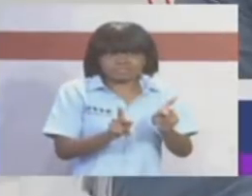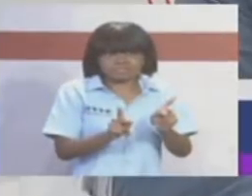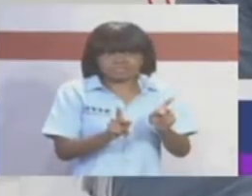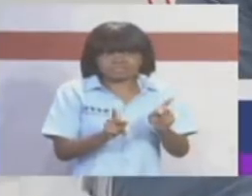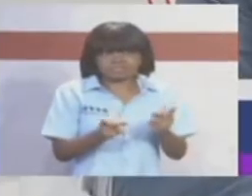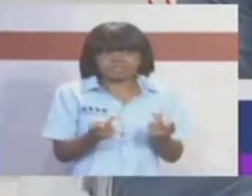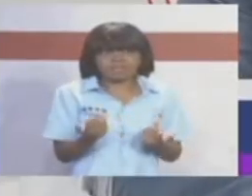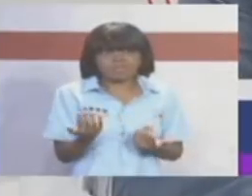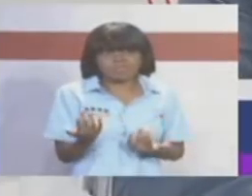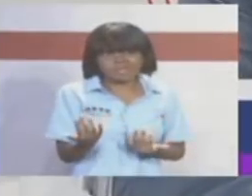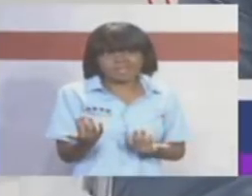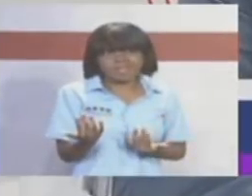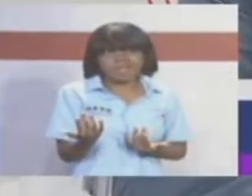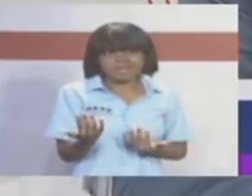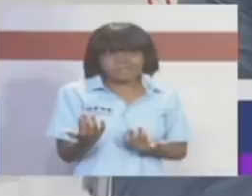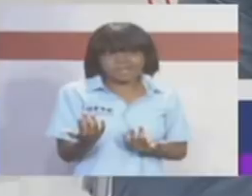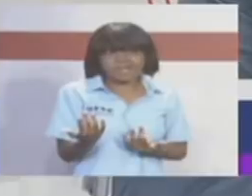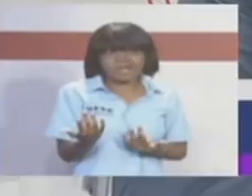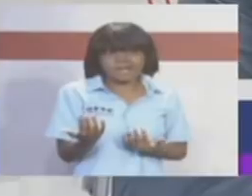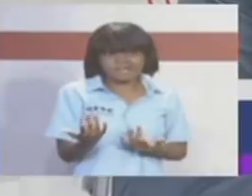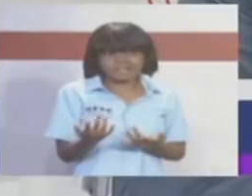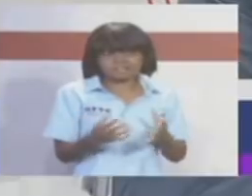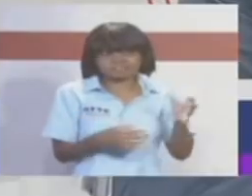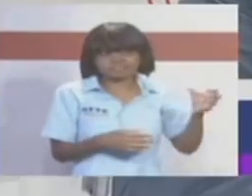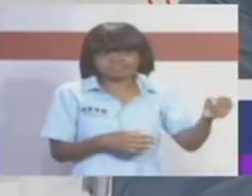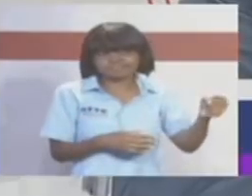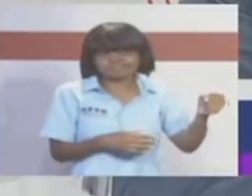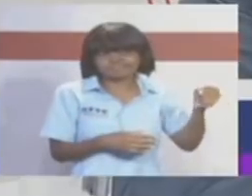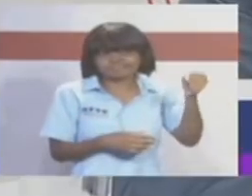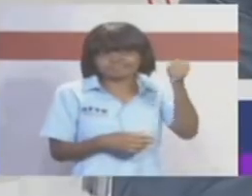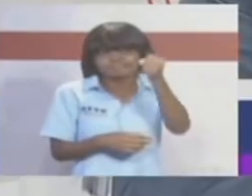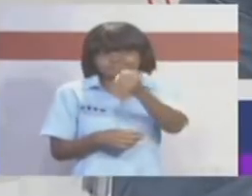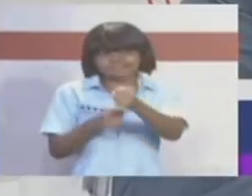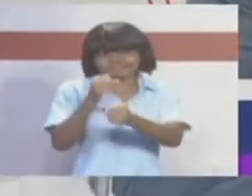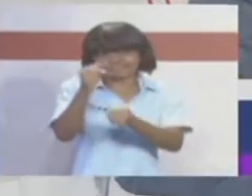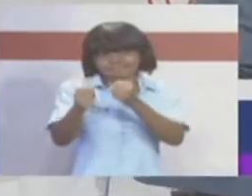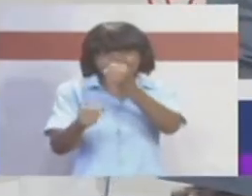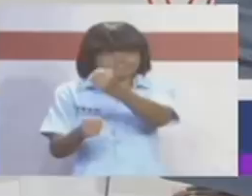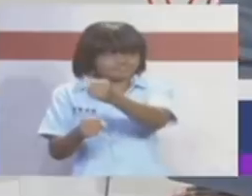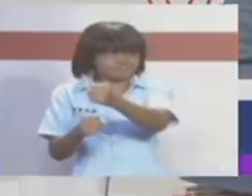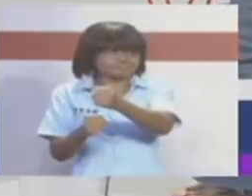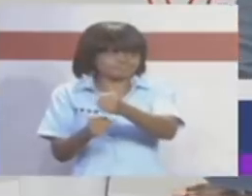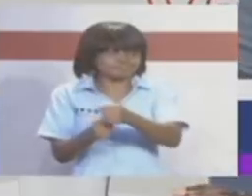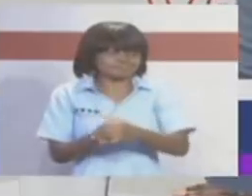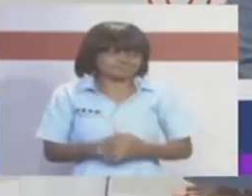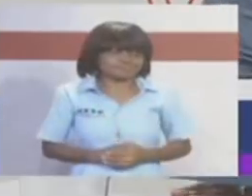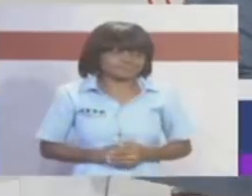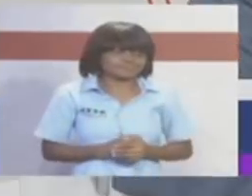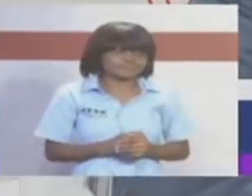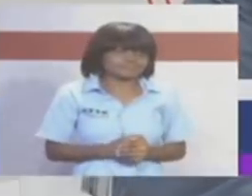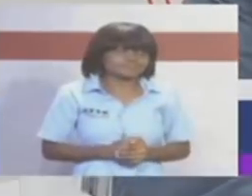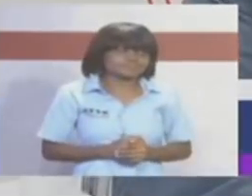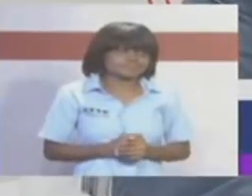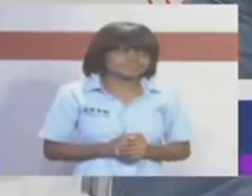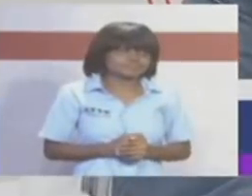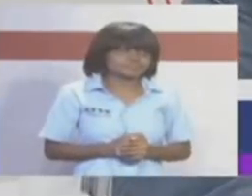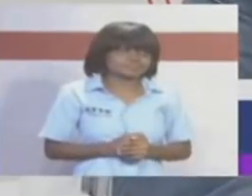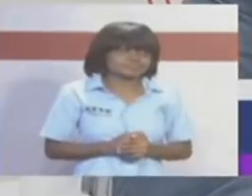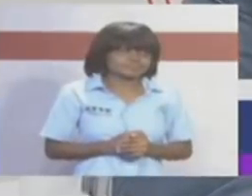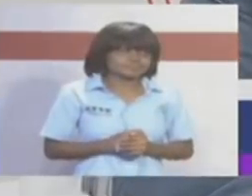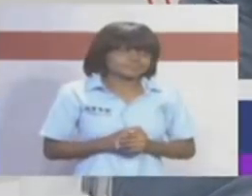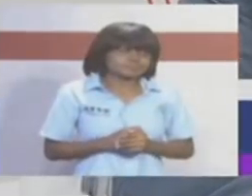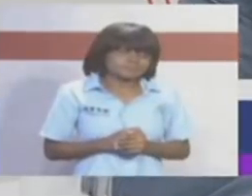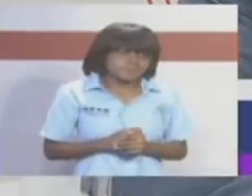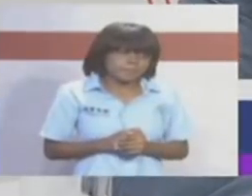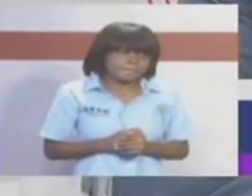parallel healthcare system. But this is separate and apart from the care that is actually being provided to the members of the public